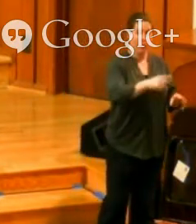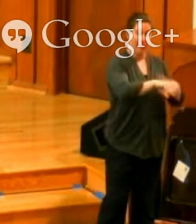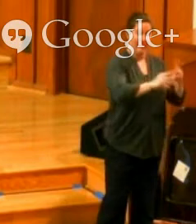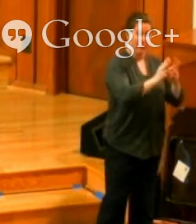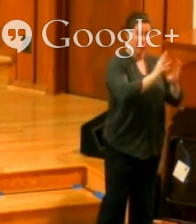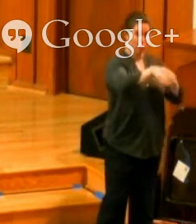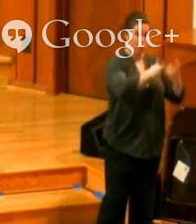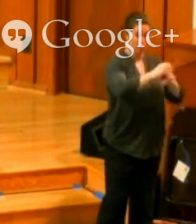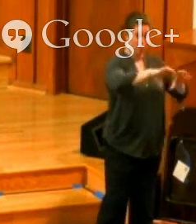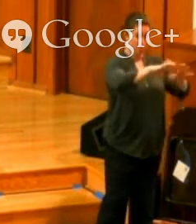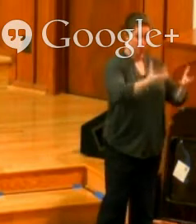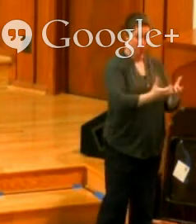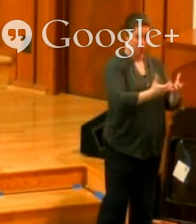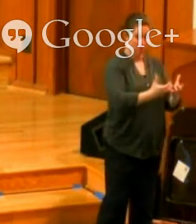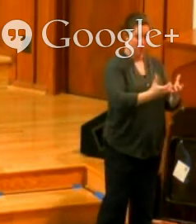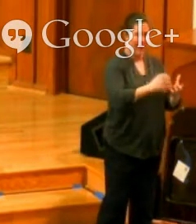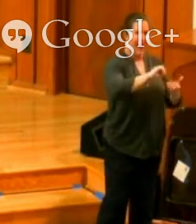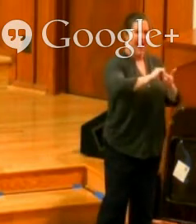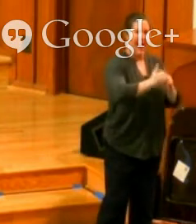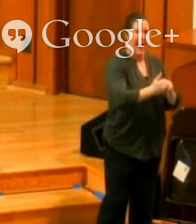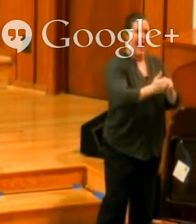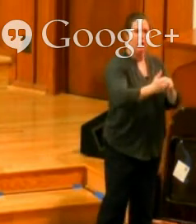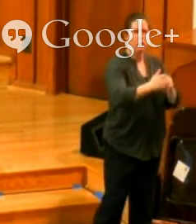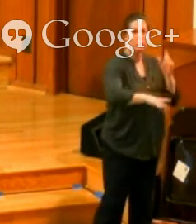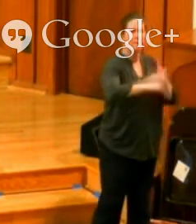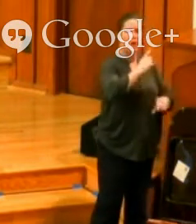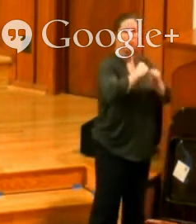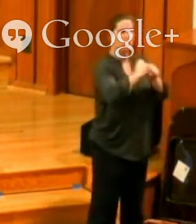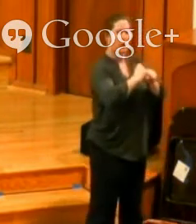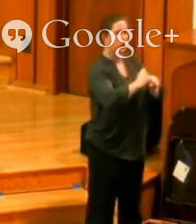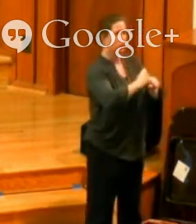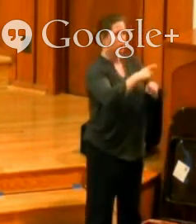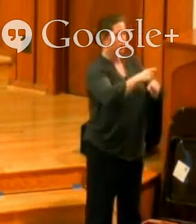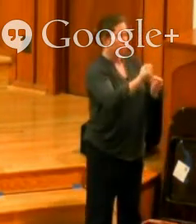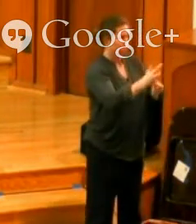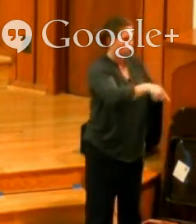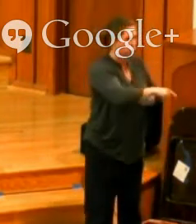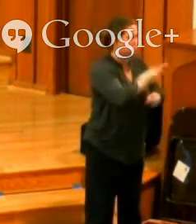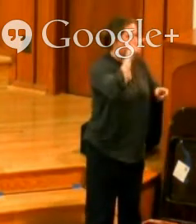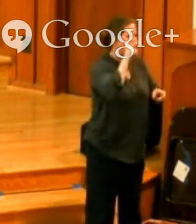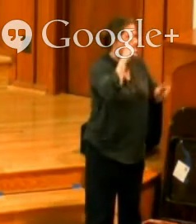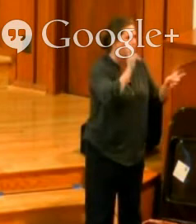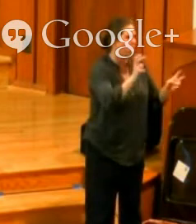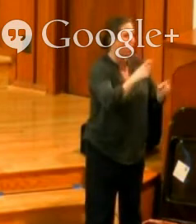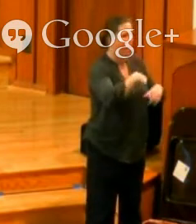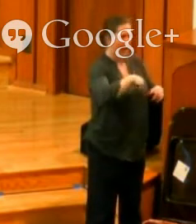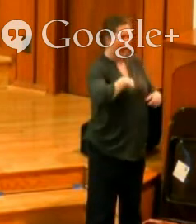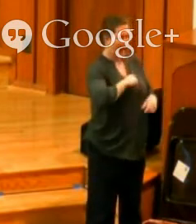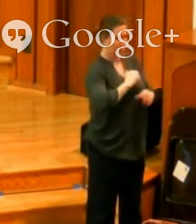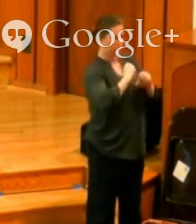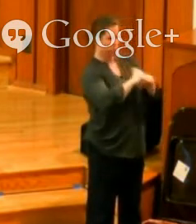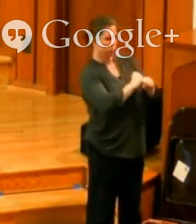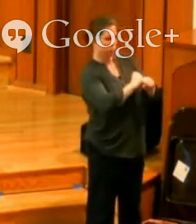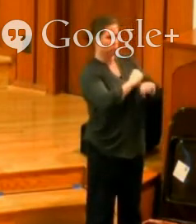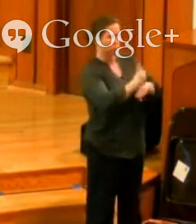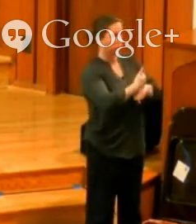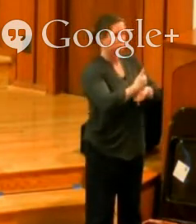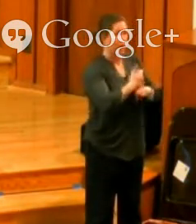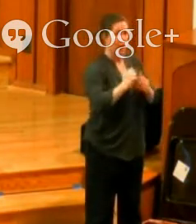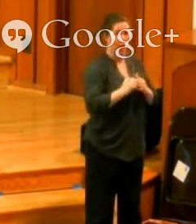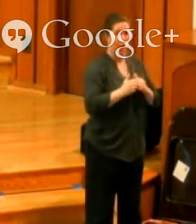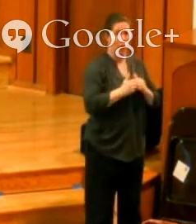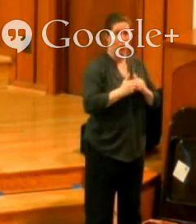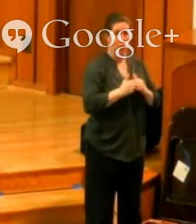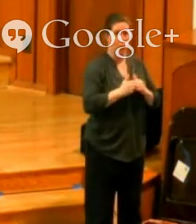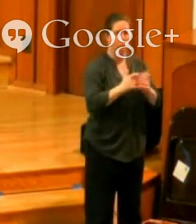How do we find protection from the evil that exists in society today? How do we find it? How do you think? Can we find it in God's